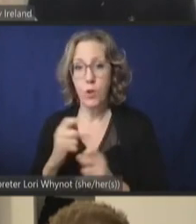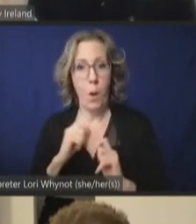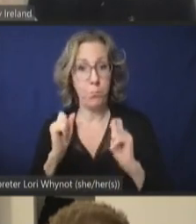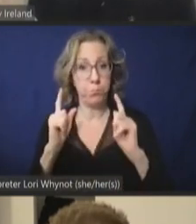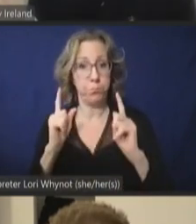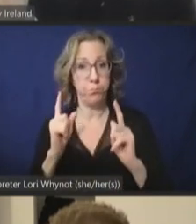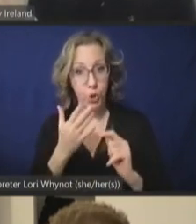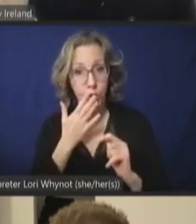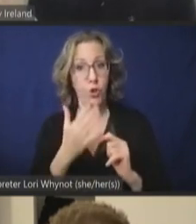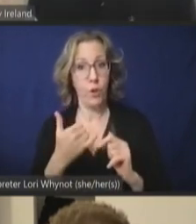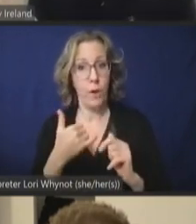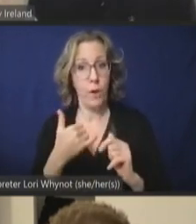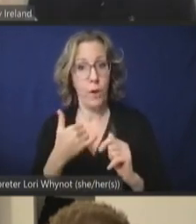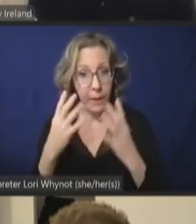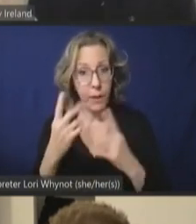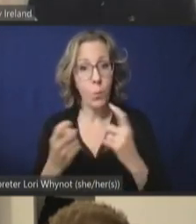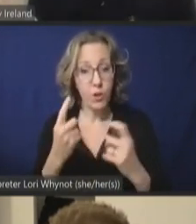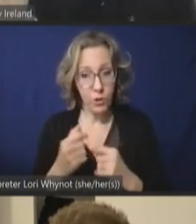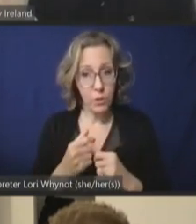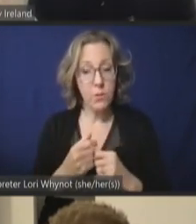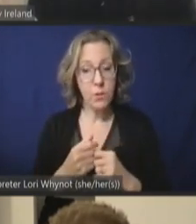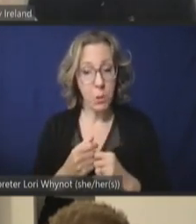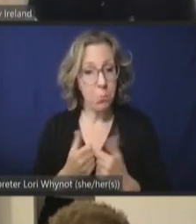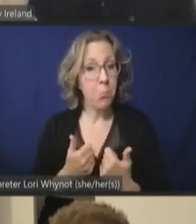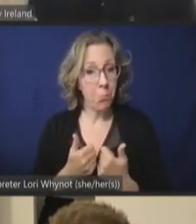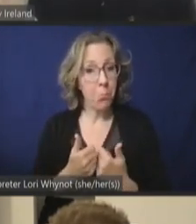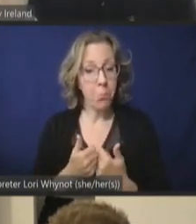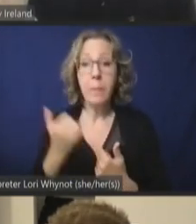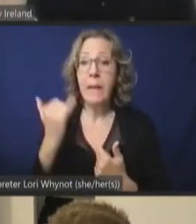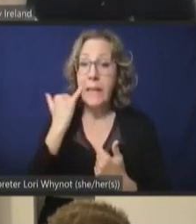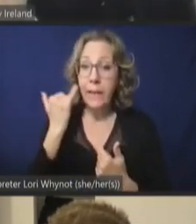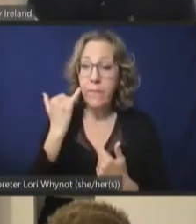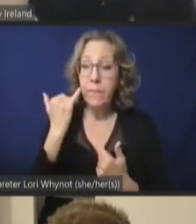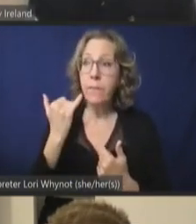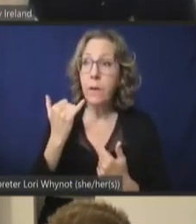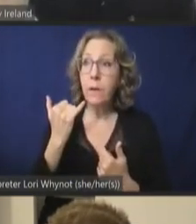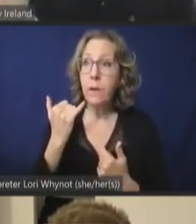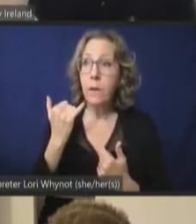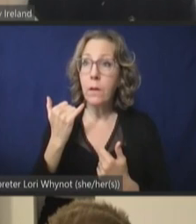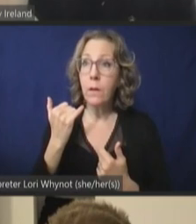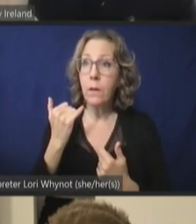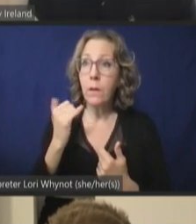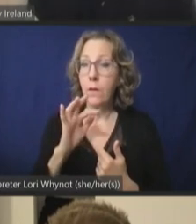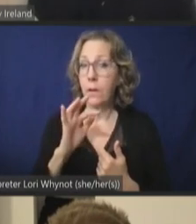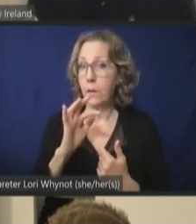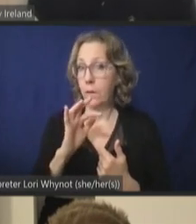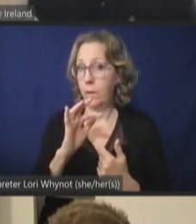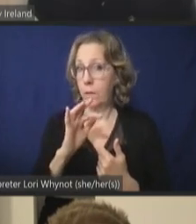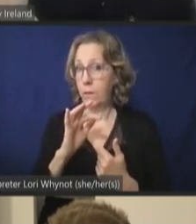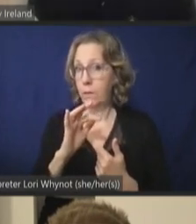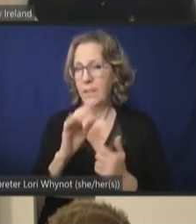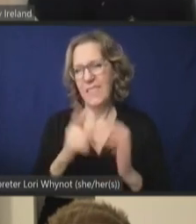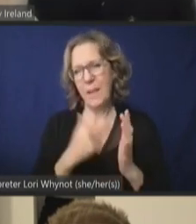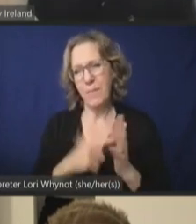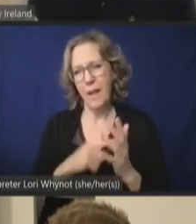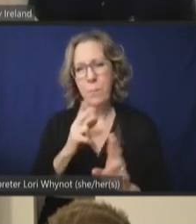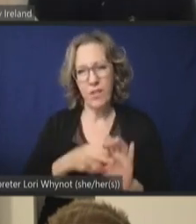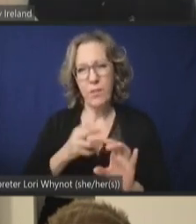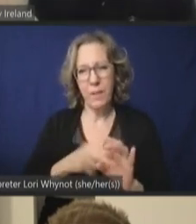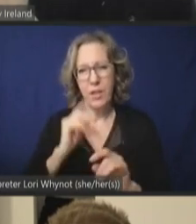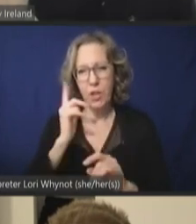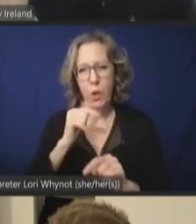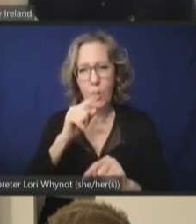think if that were to happen again, I know that that kind of participation can fluctuate, but perhaps even